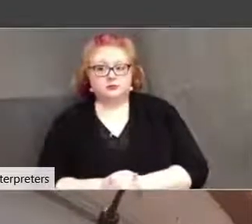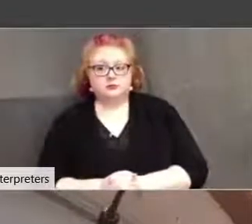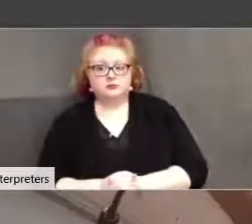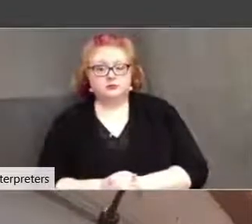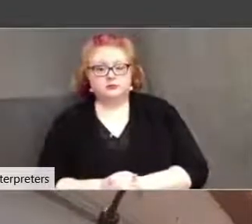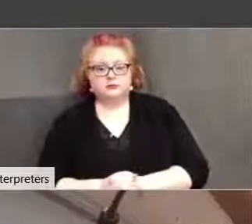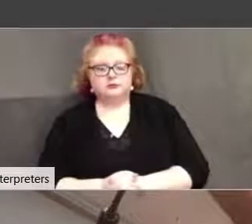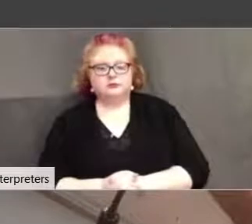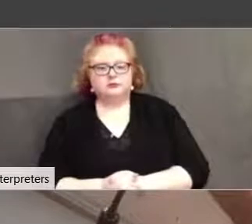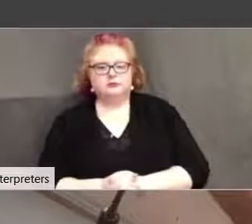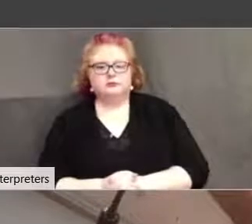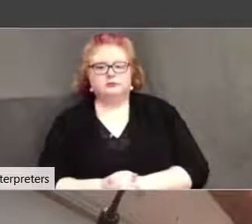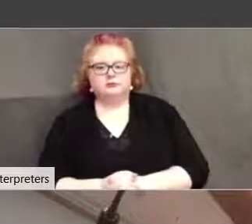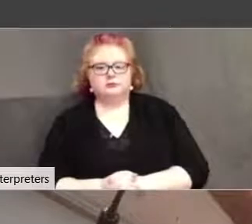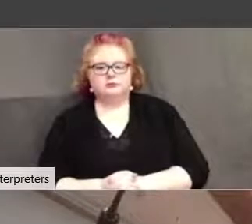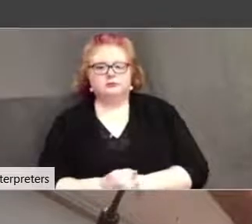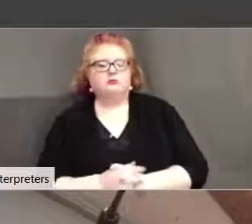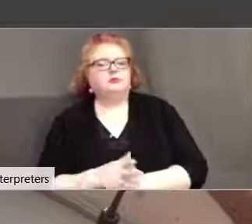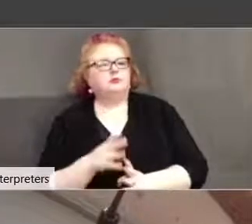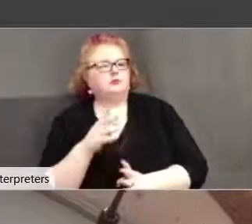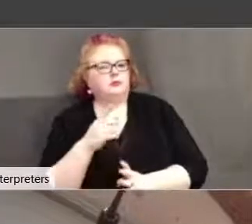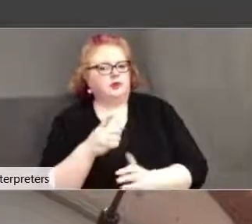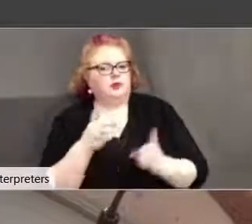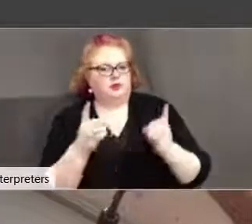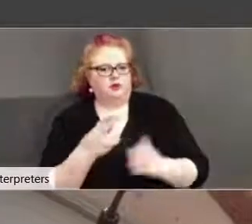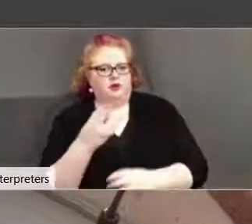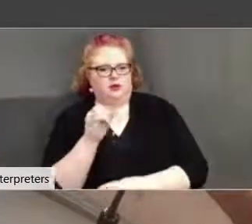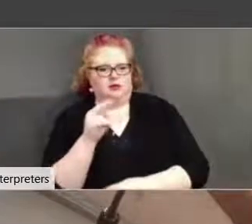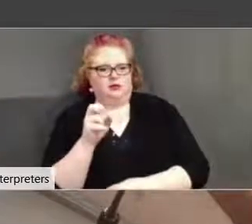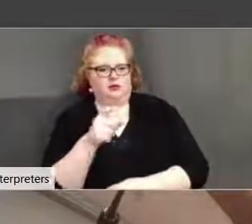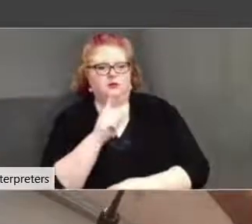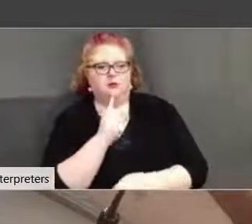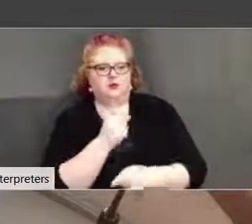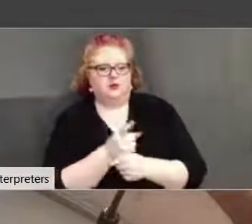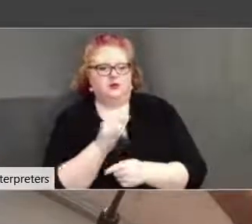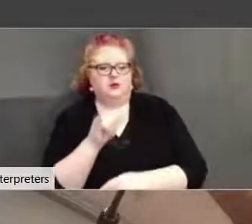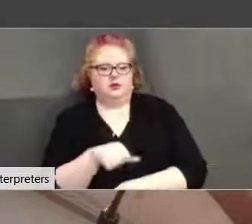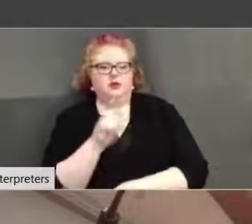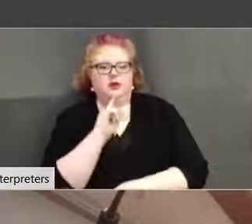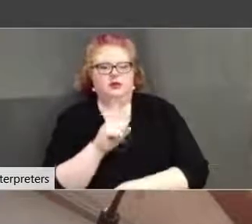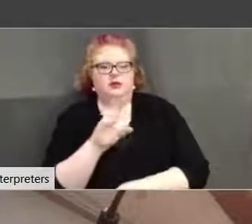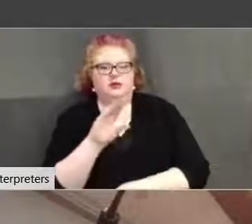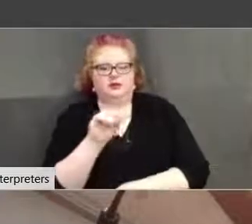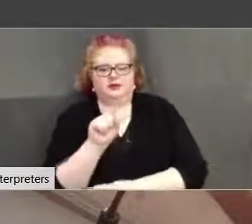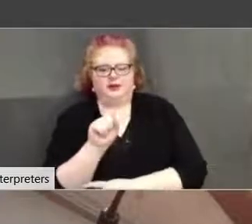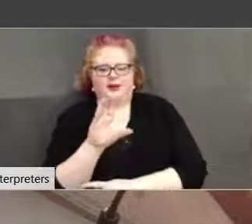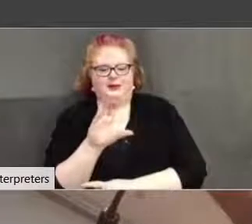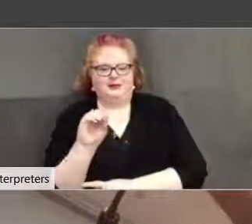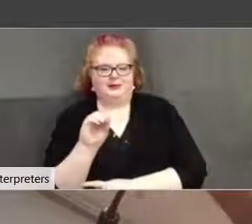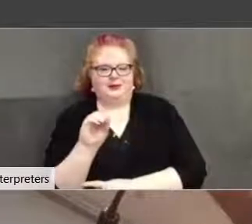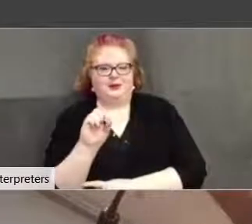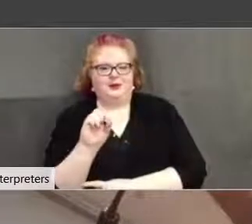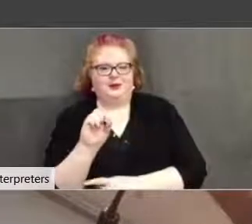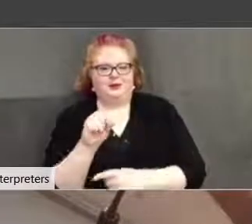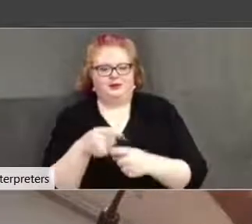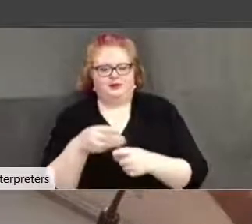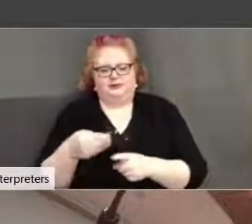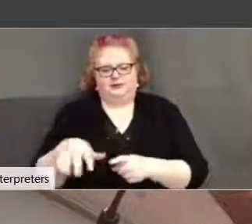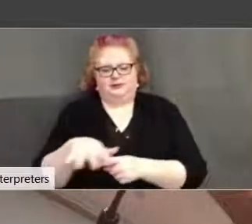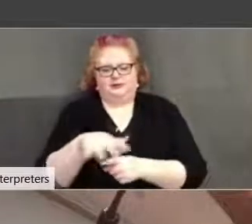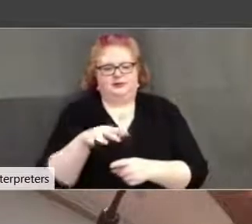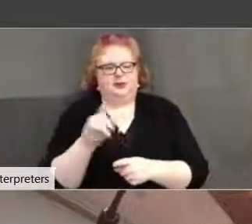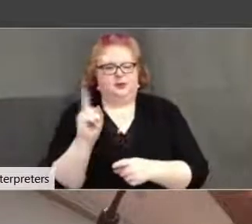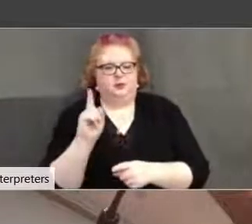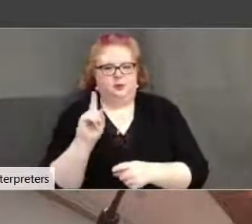Mayor, members of the board, Director Hines, you are correct. That is the Costco site. That is the location where, in the past, the board had